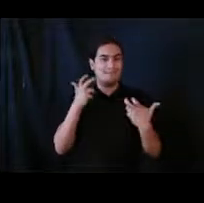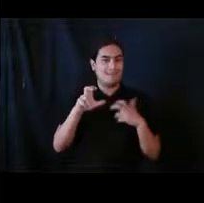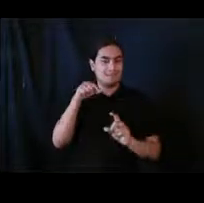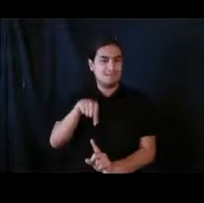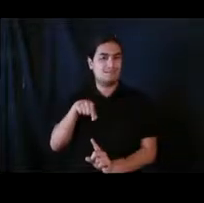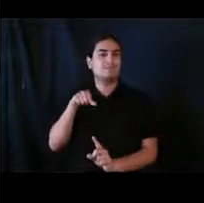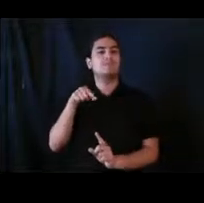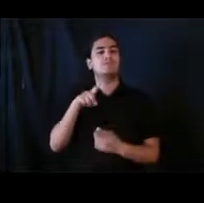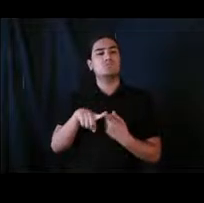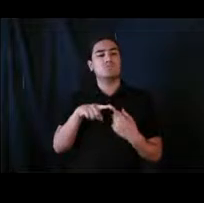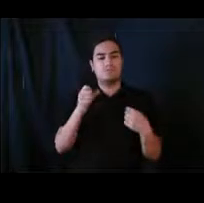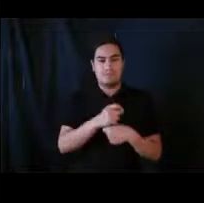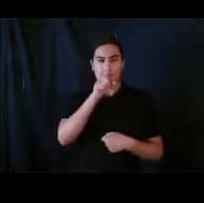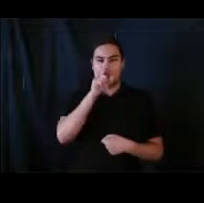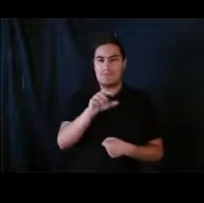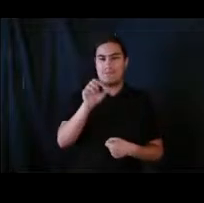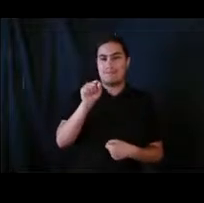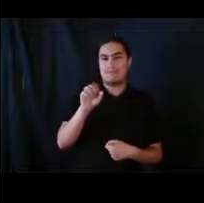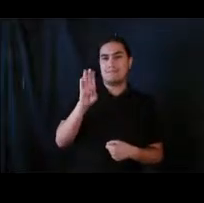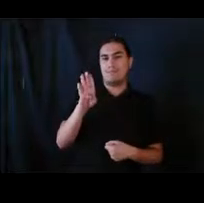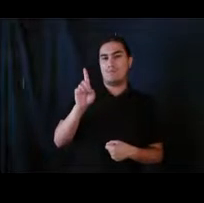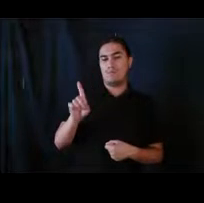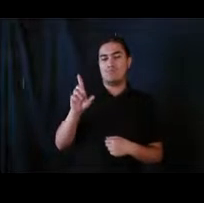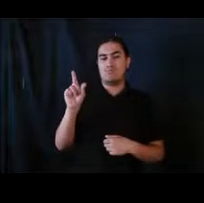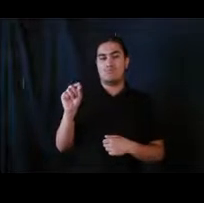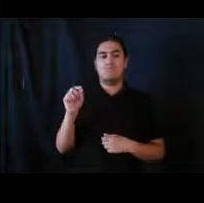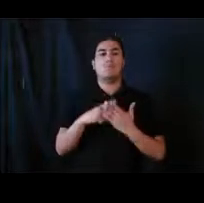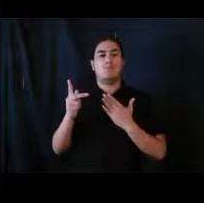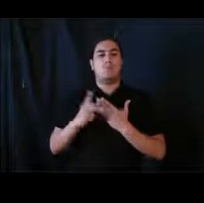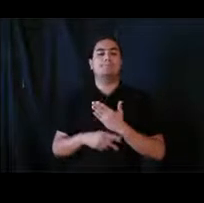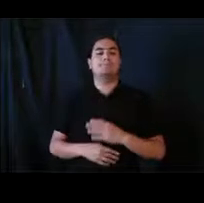strategies and with sb1 funding programs